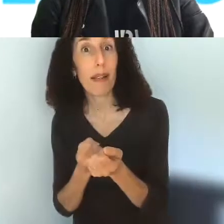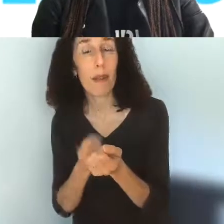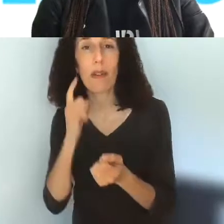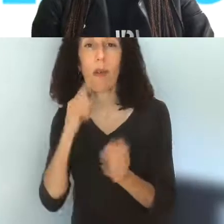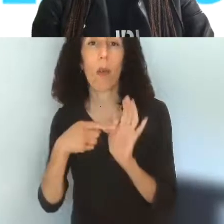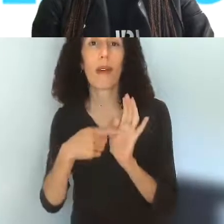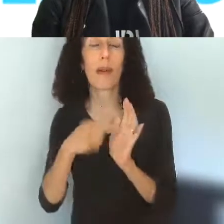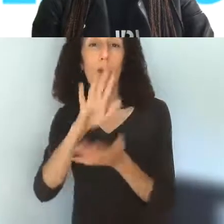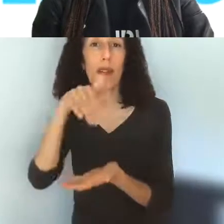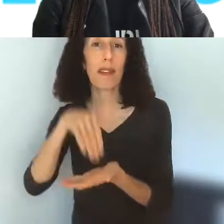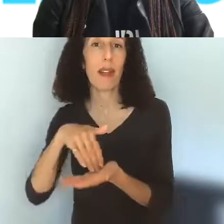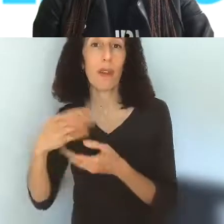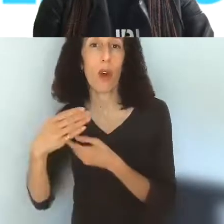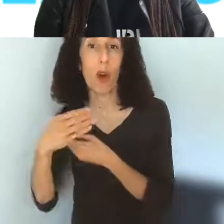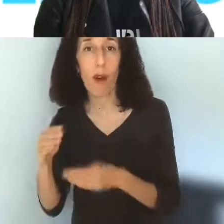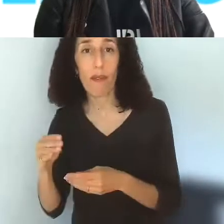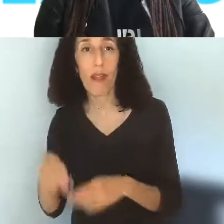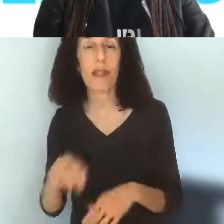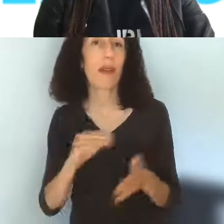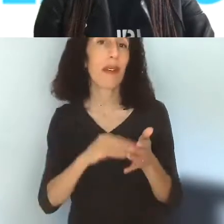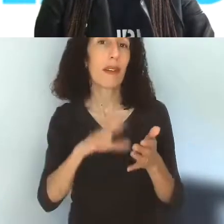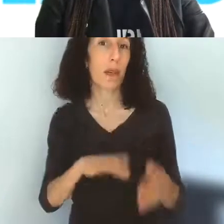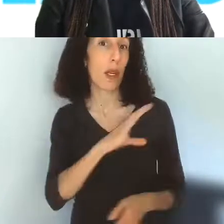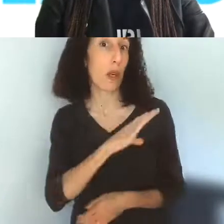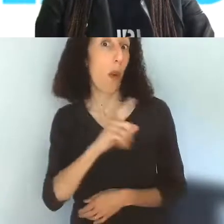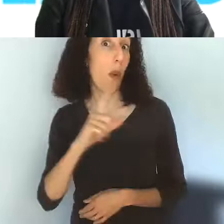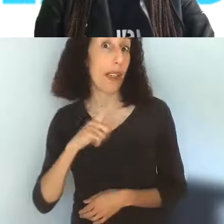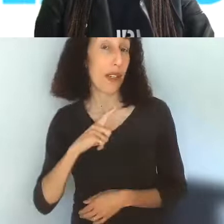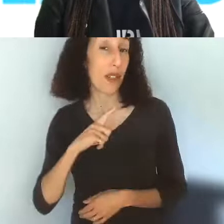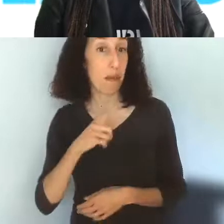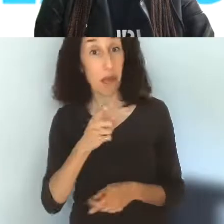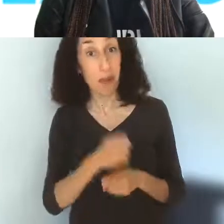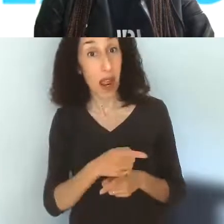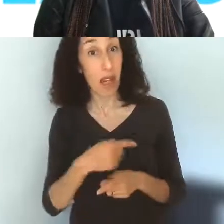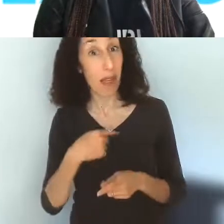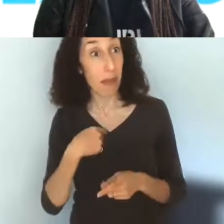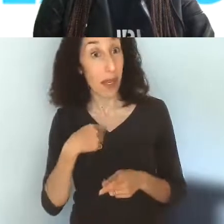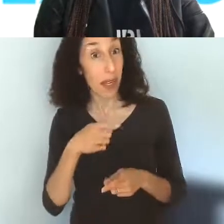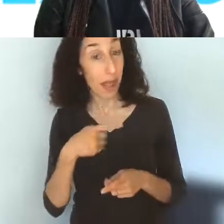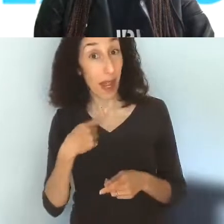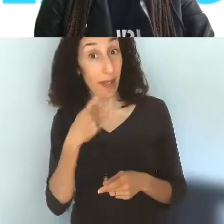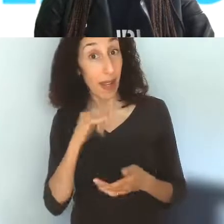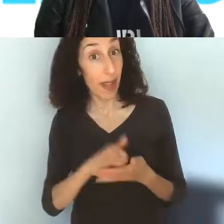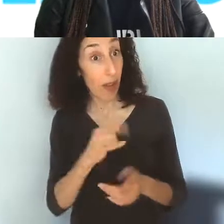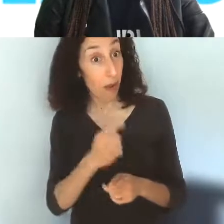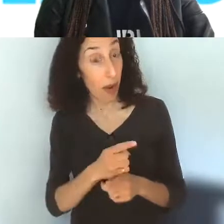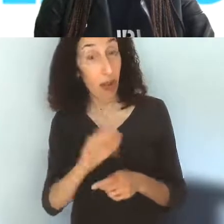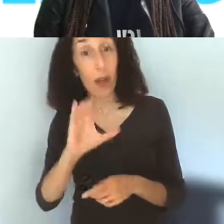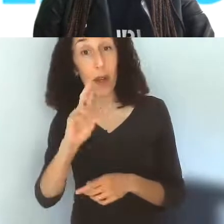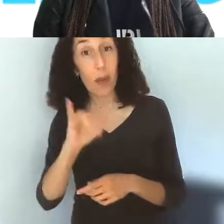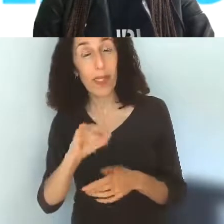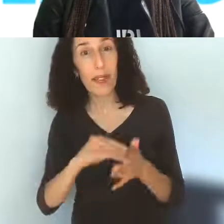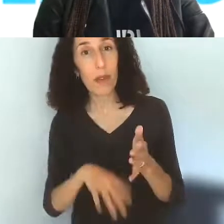Coalition for Students with Disabilities. Did I get that right, Jeanette? The CUNY Coalition for Students with